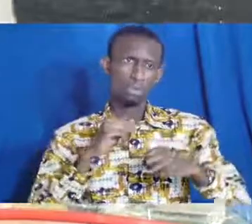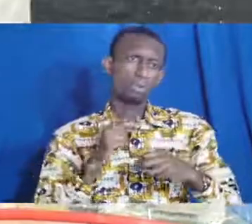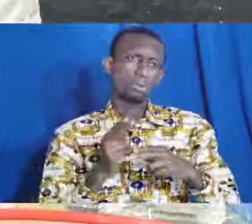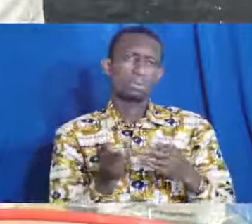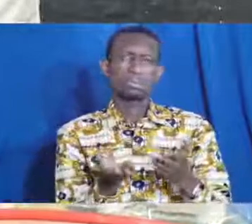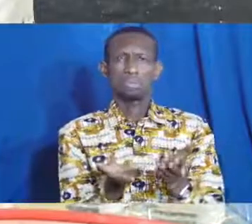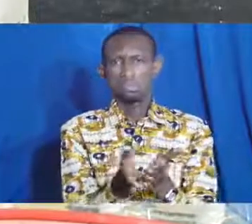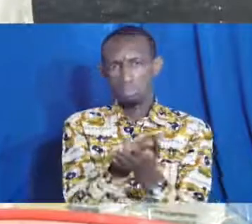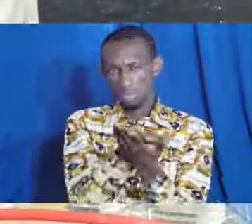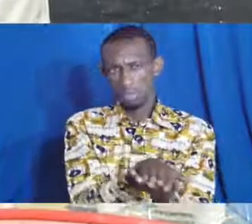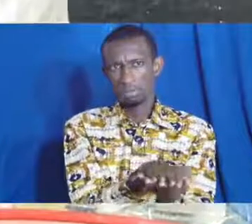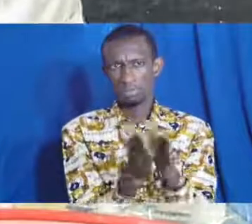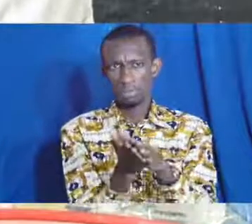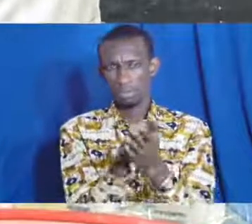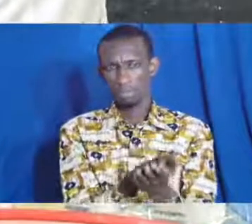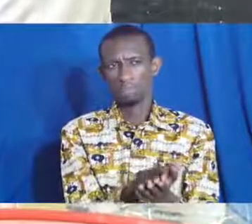or synthesis.